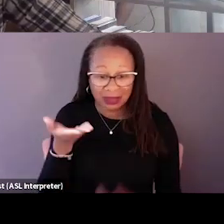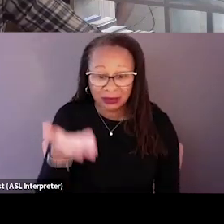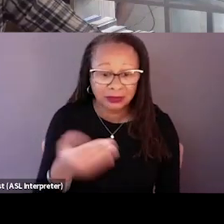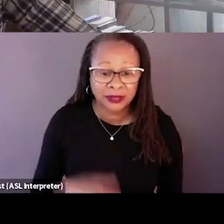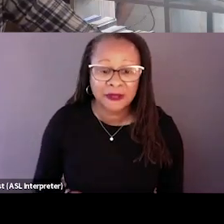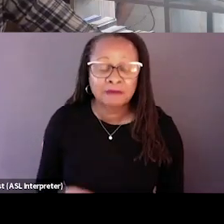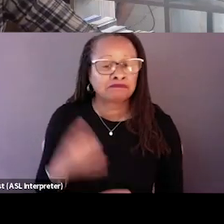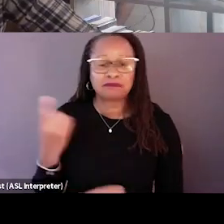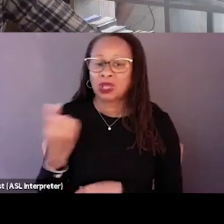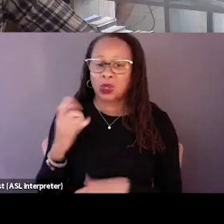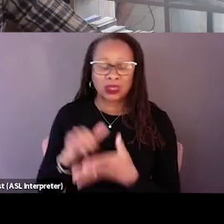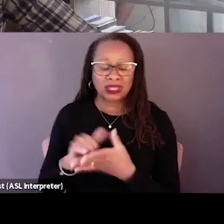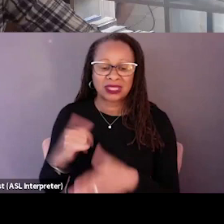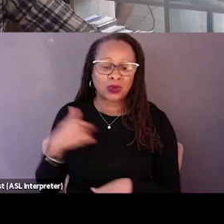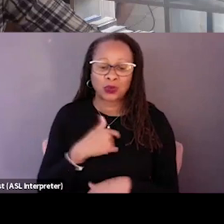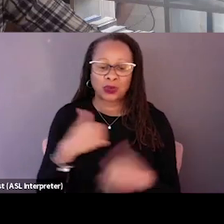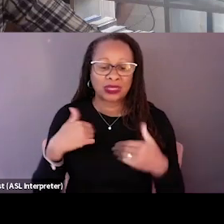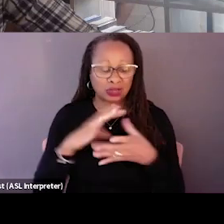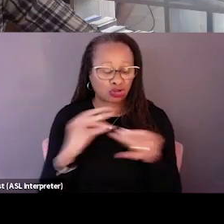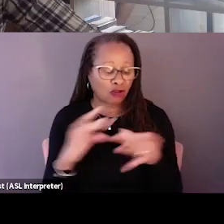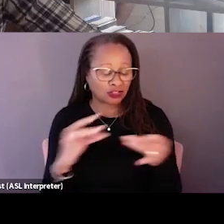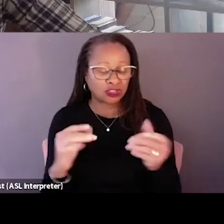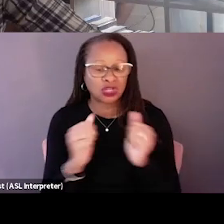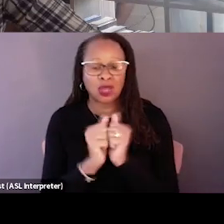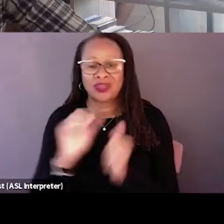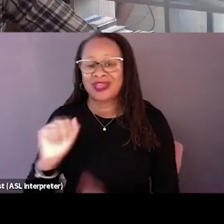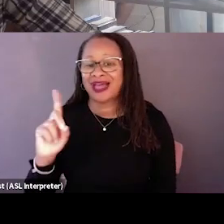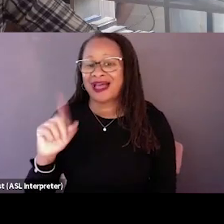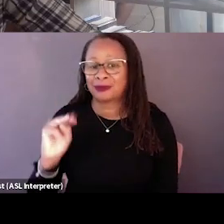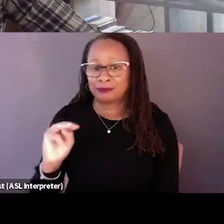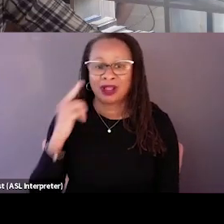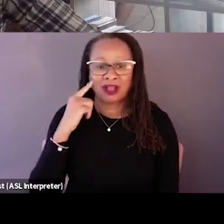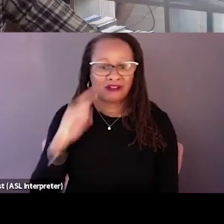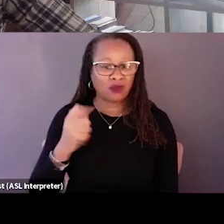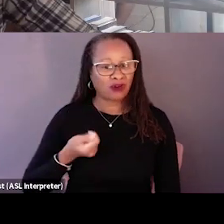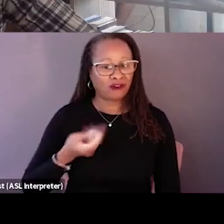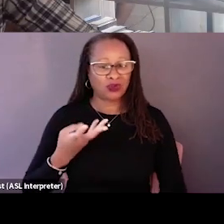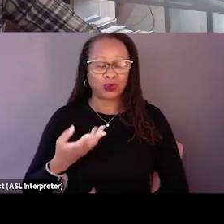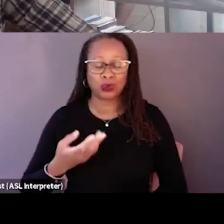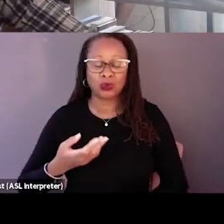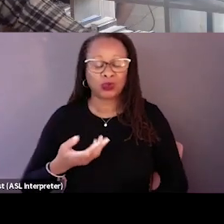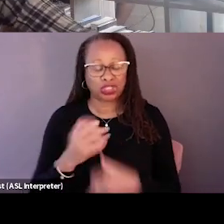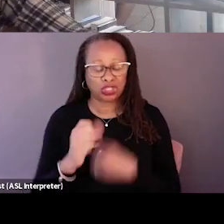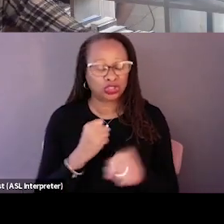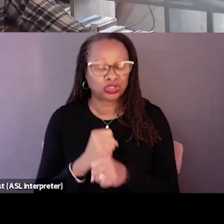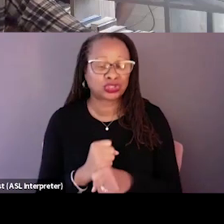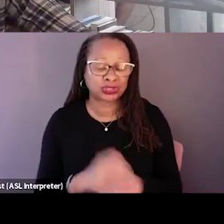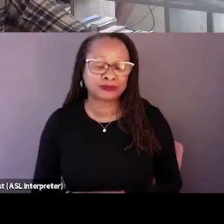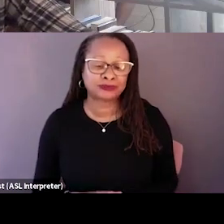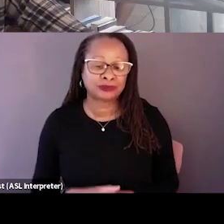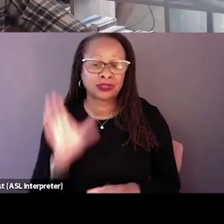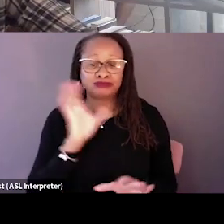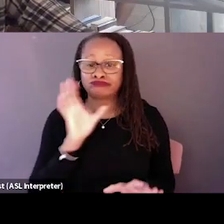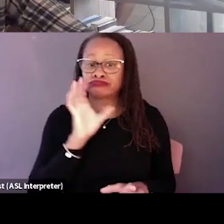No, only that we had been in conversations with Adam for a couple of years, looking